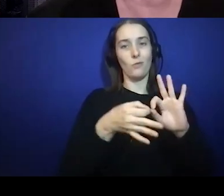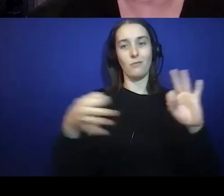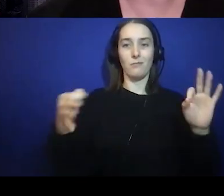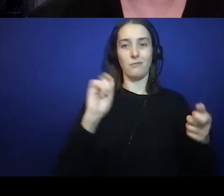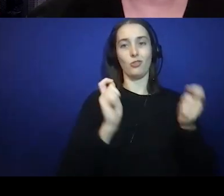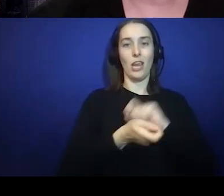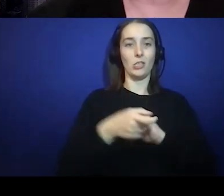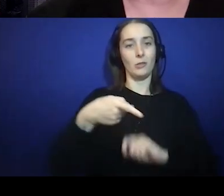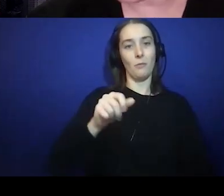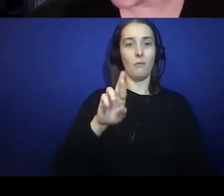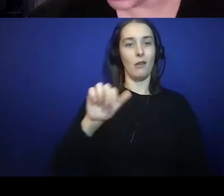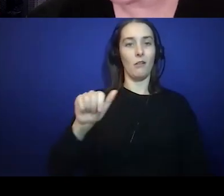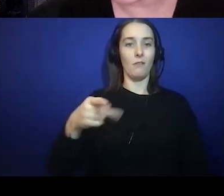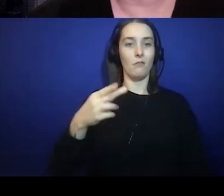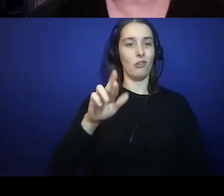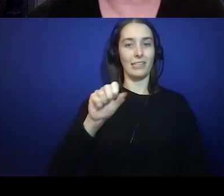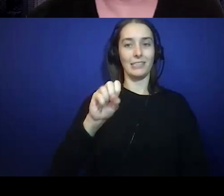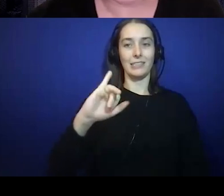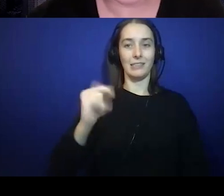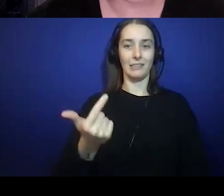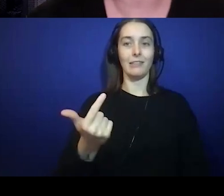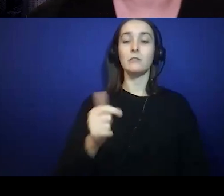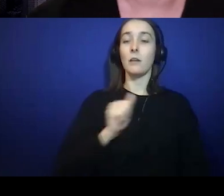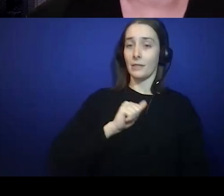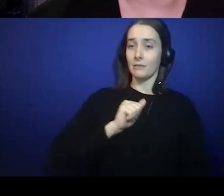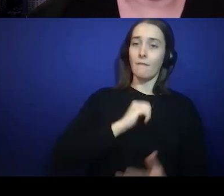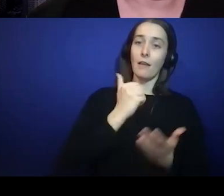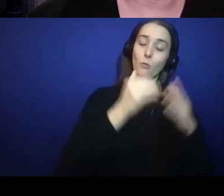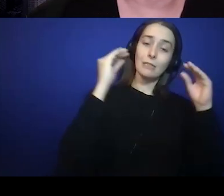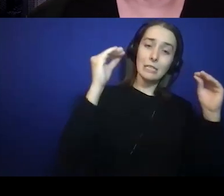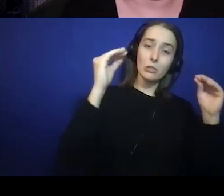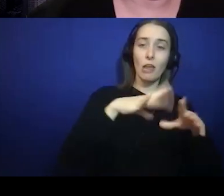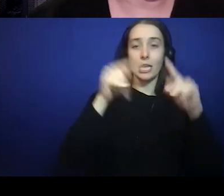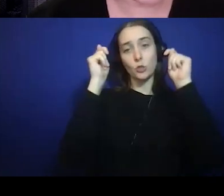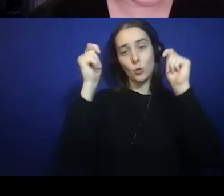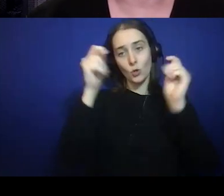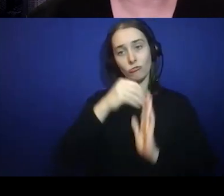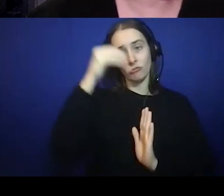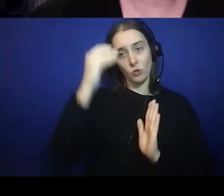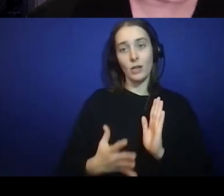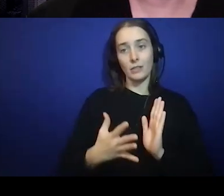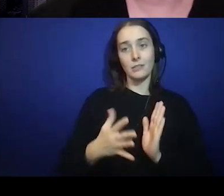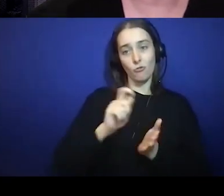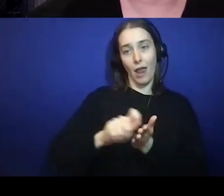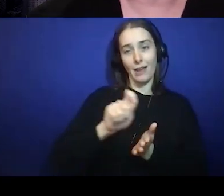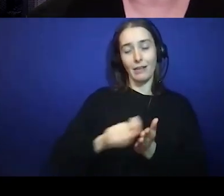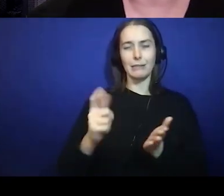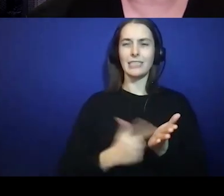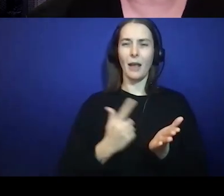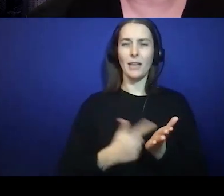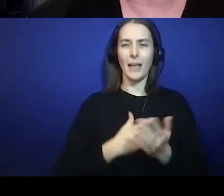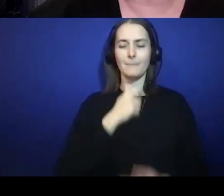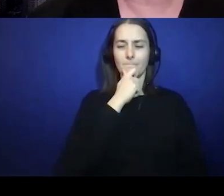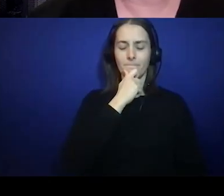who's helped both teach and tutor students in writing is that sometimes we aren't quite sure